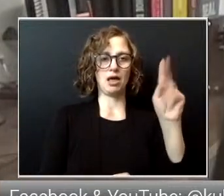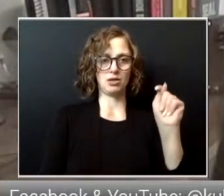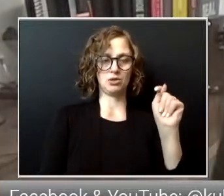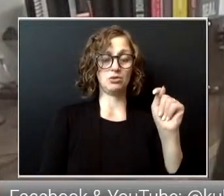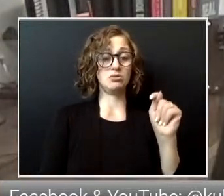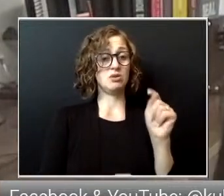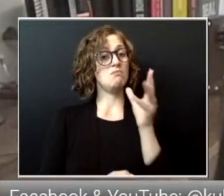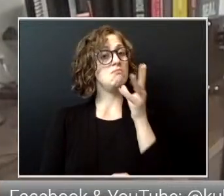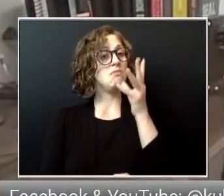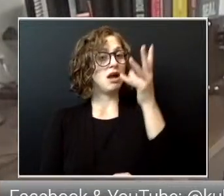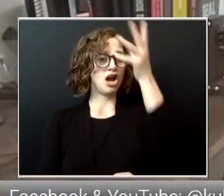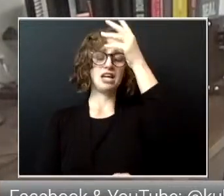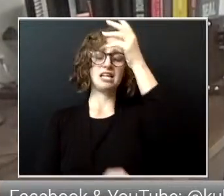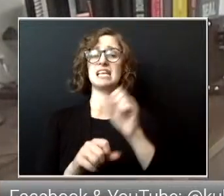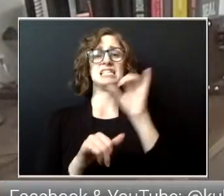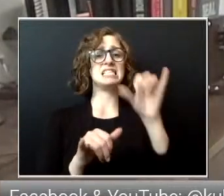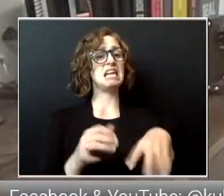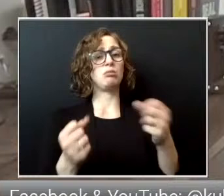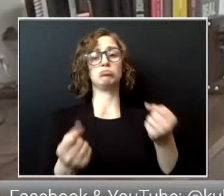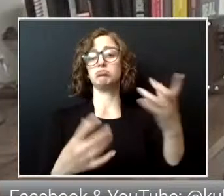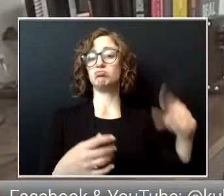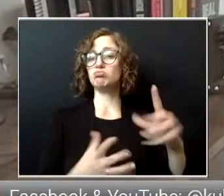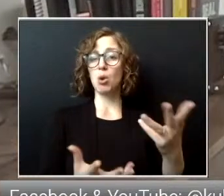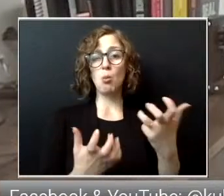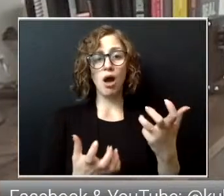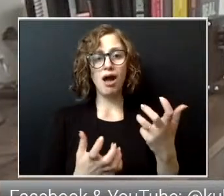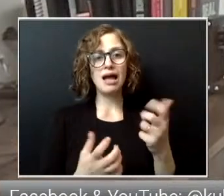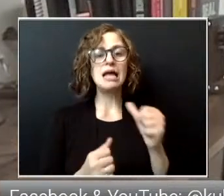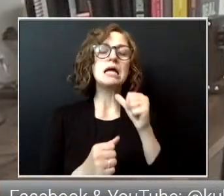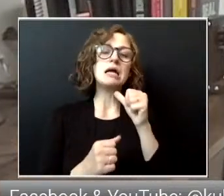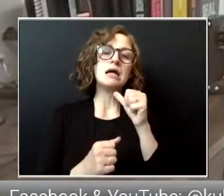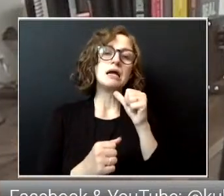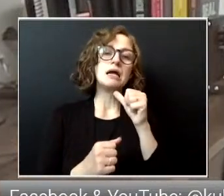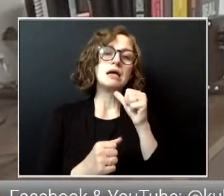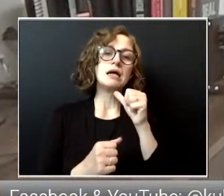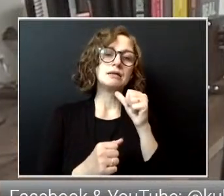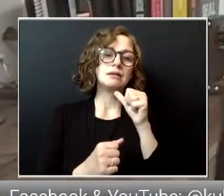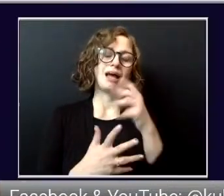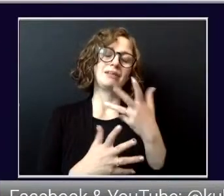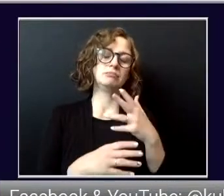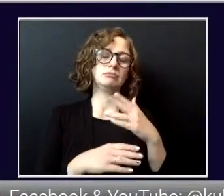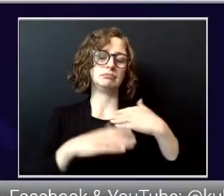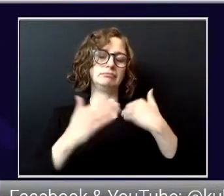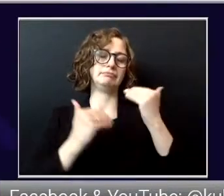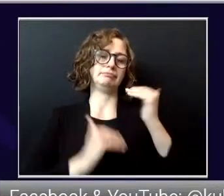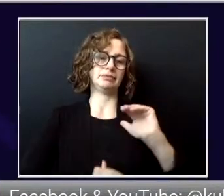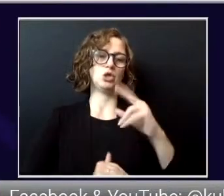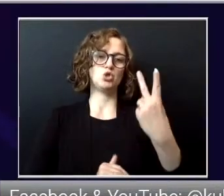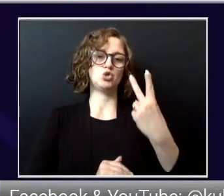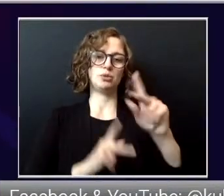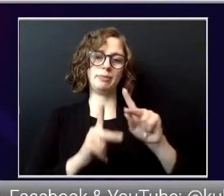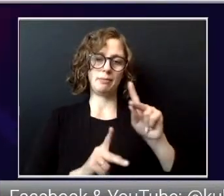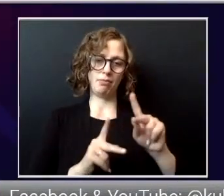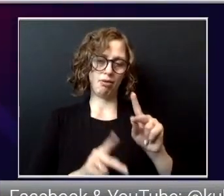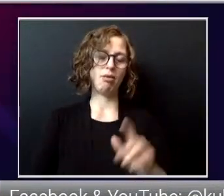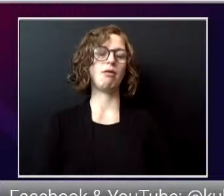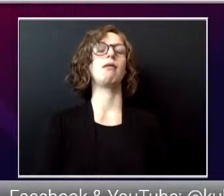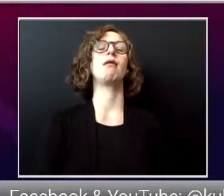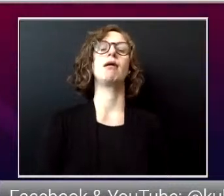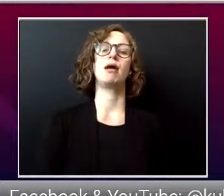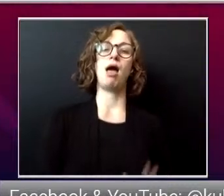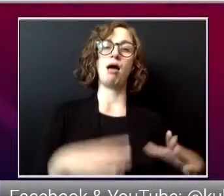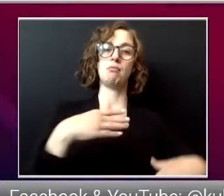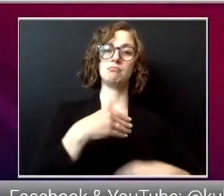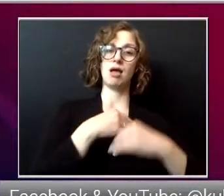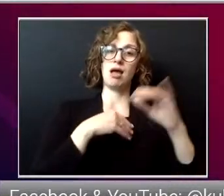as often as they want, but not more than 2 people. Not more than 2 people. And to piggyback on that question, June wants